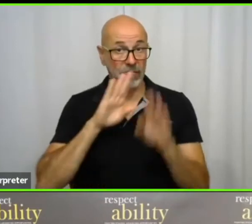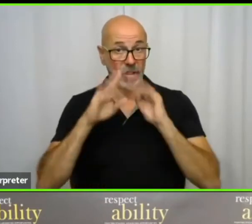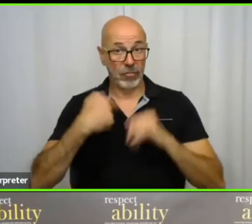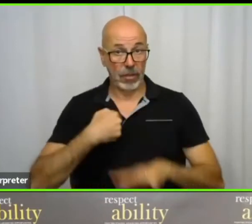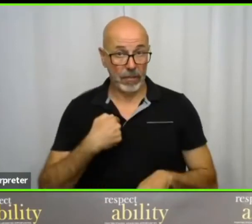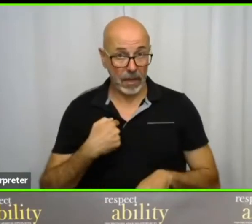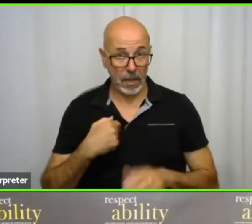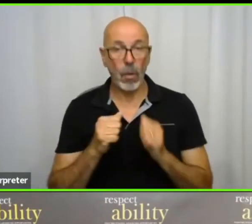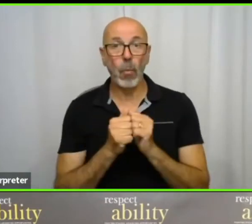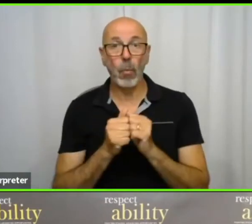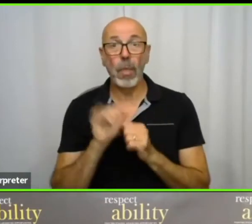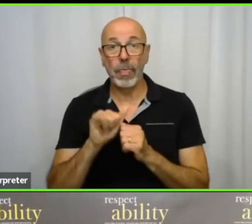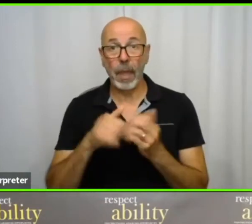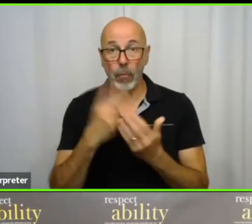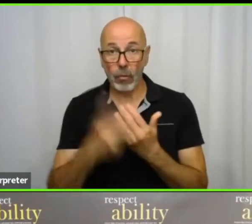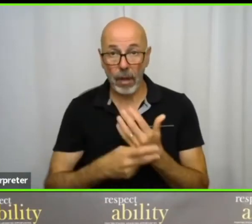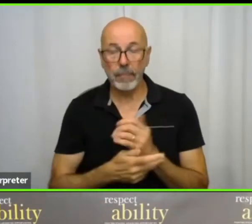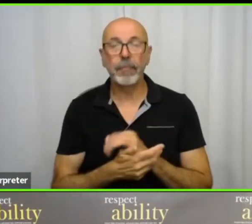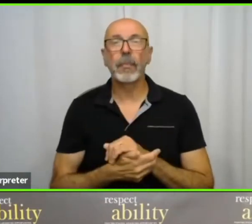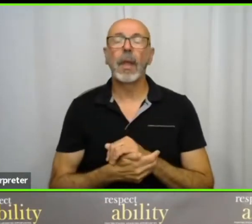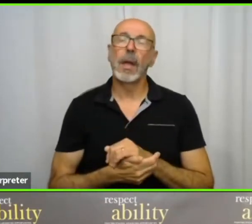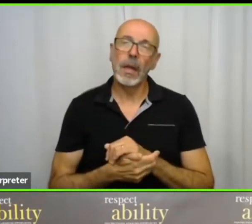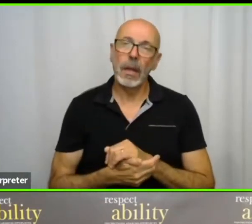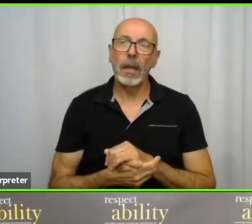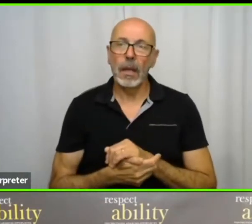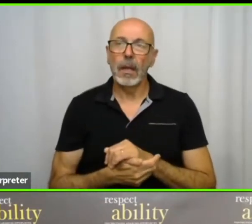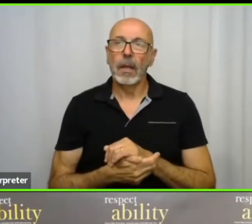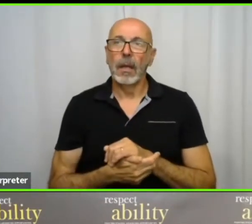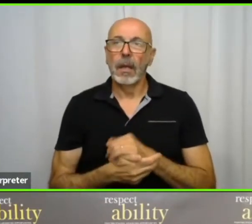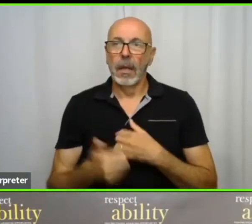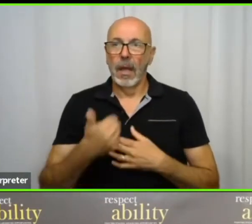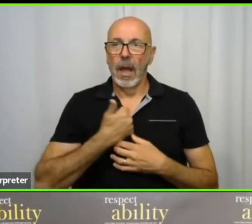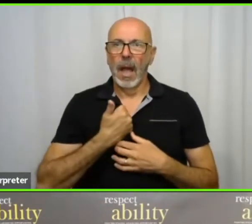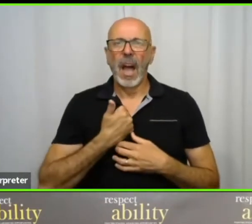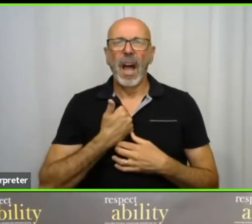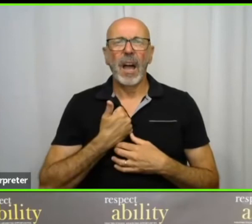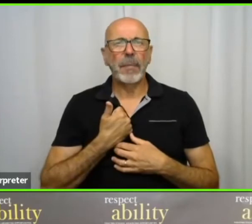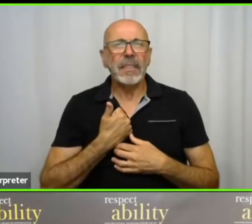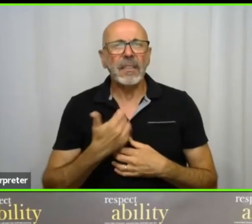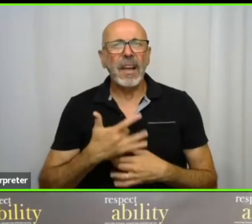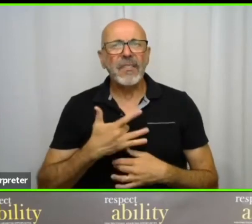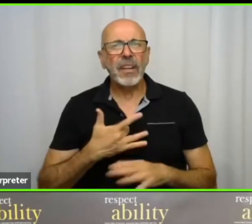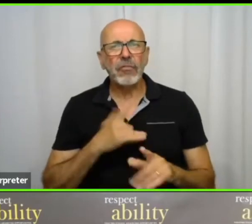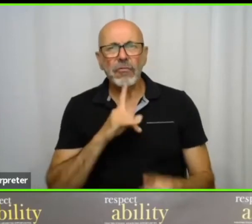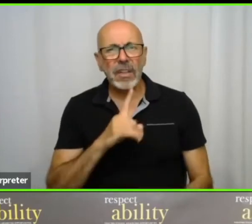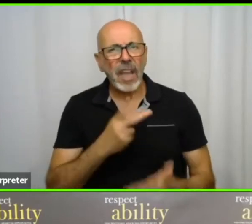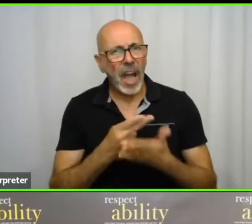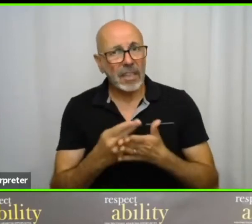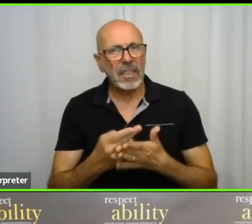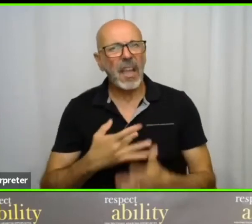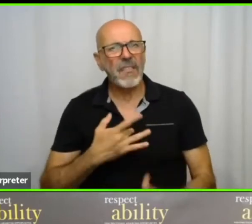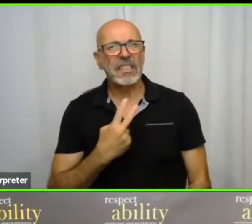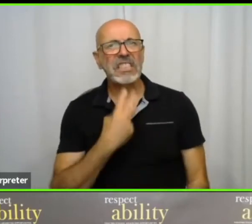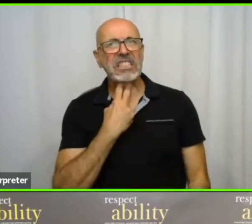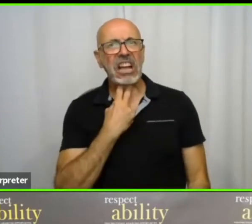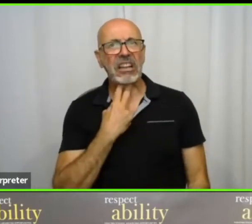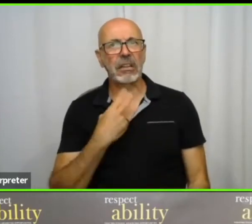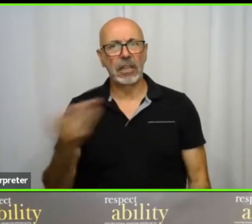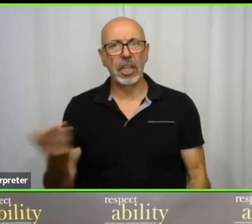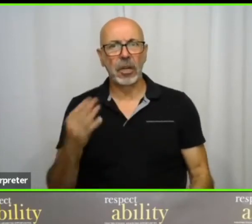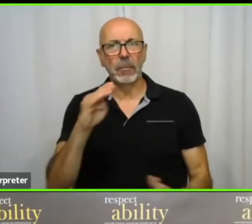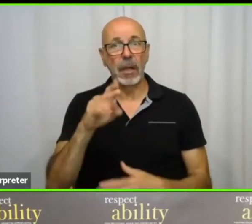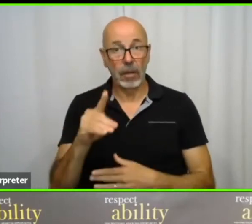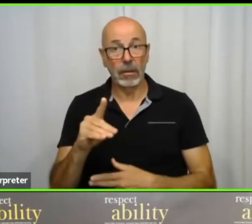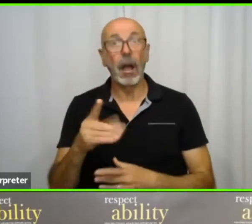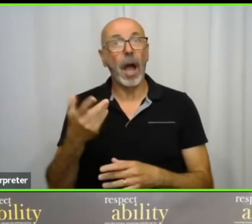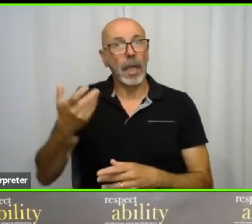with Medicaid buy-in programs is I truly kind of feel stuck in the state of Maryland. That's where I get my